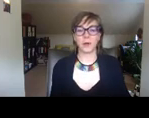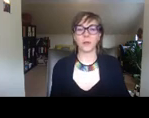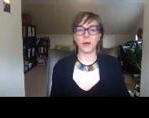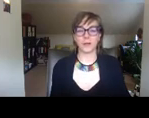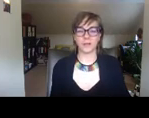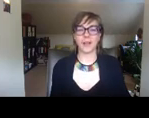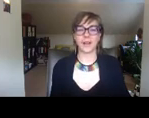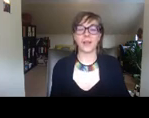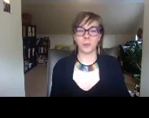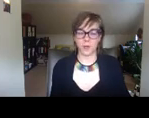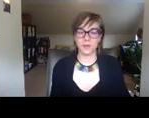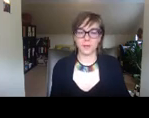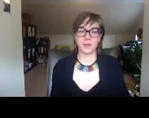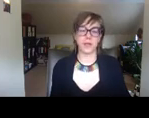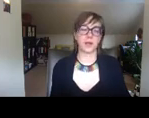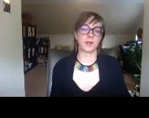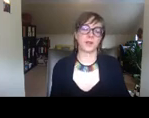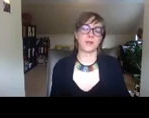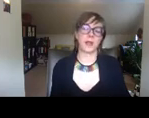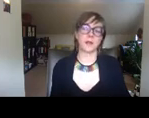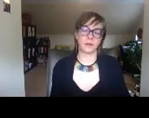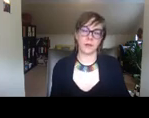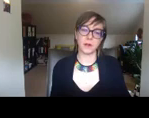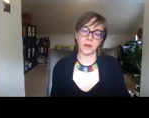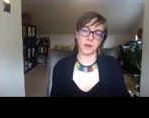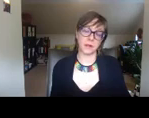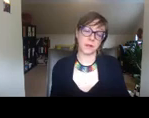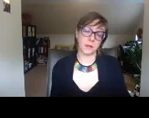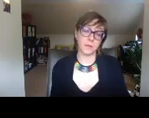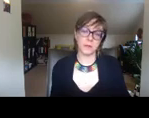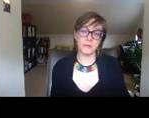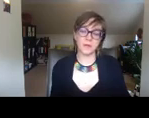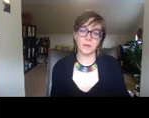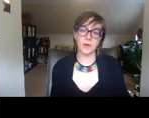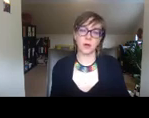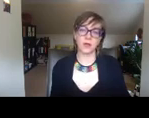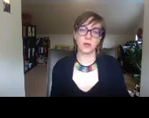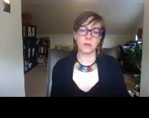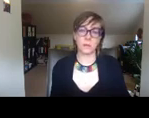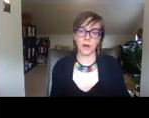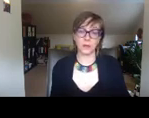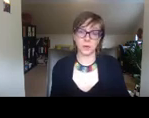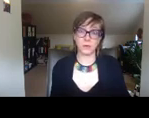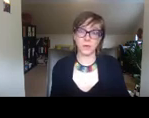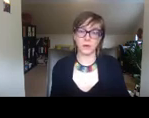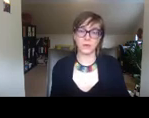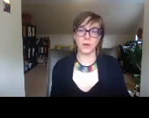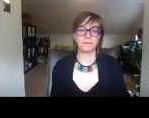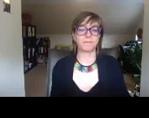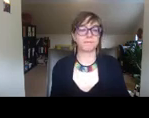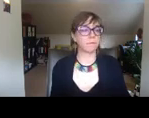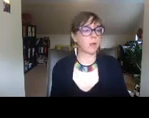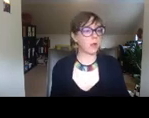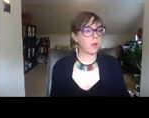You know, a lot of us had other ways of entertaining ourselves and having fun. And it's really hard to do it by yourself in front of a